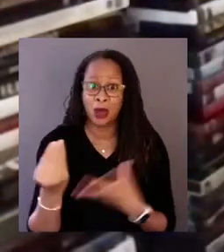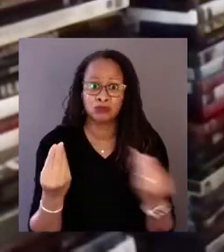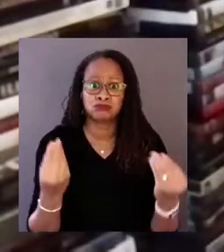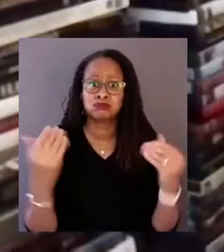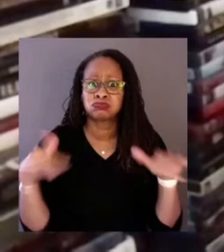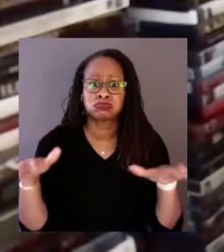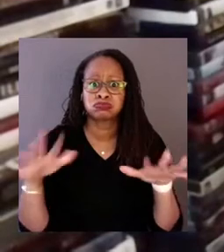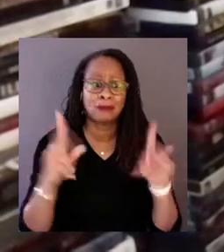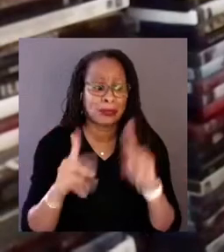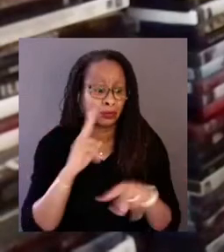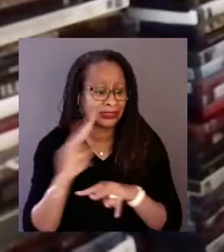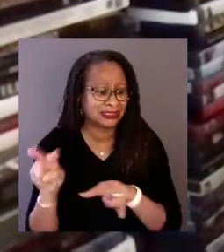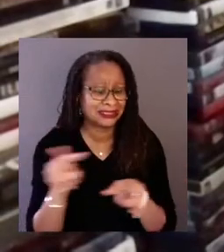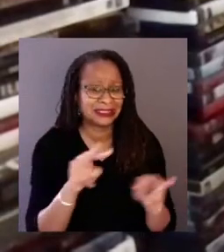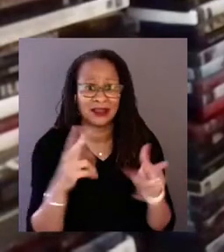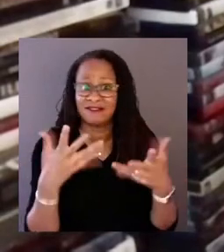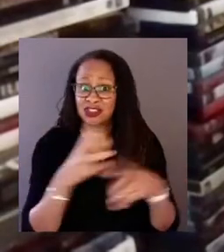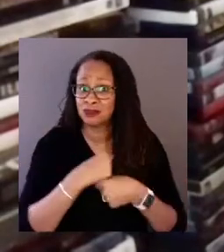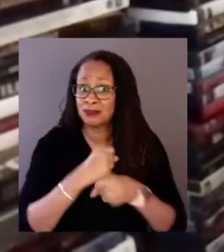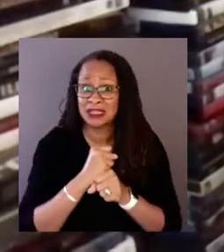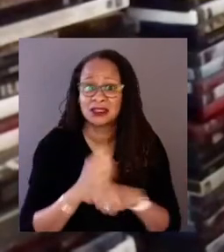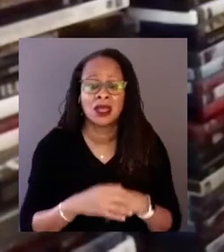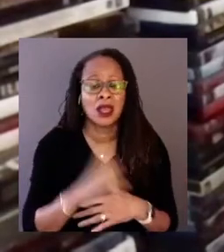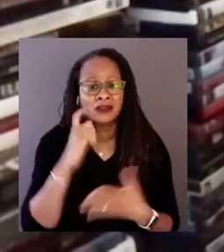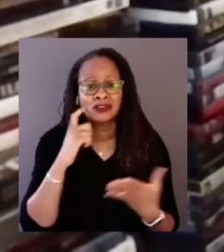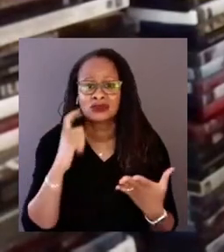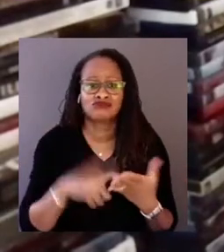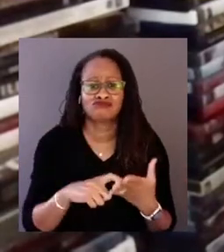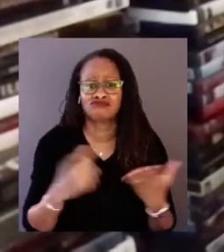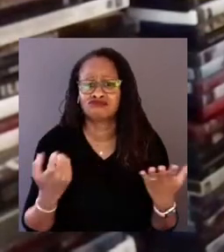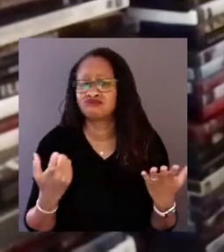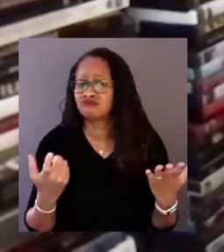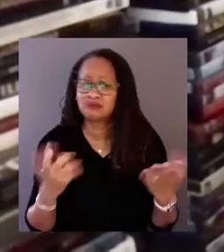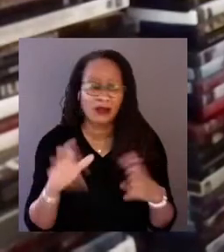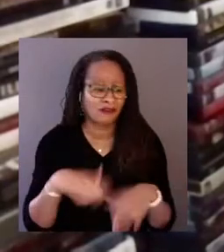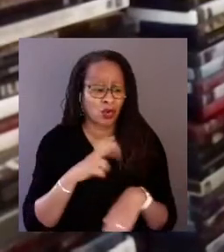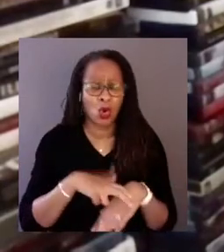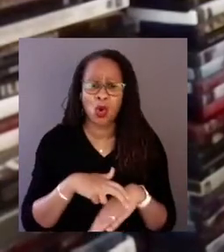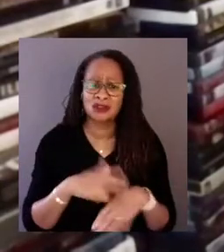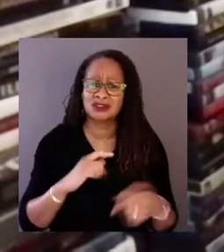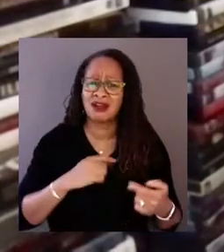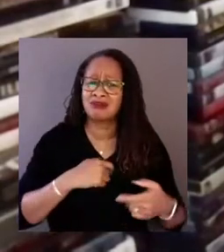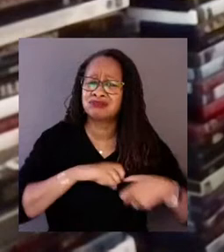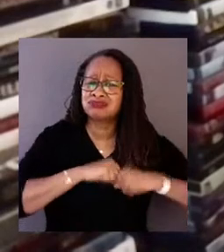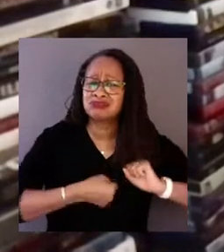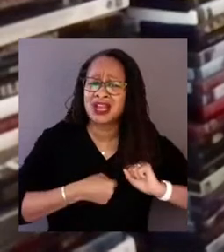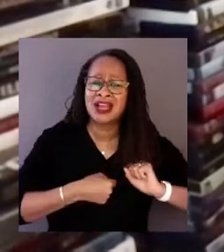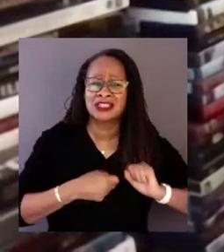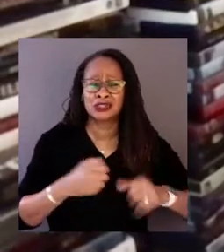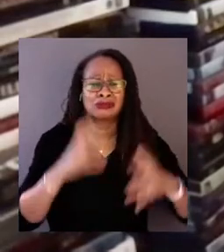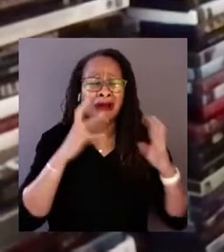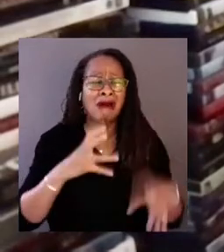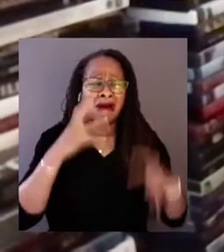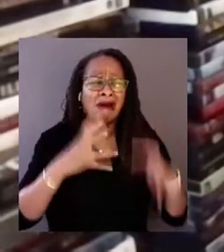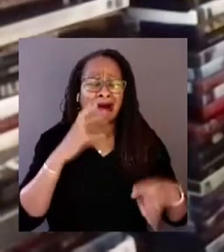made. So, you know, of course it's heartbreaking. You scream and shout for a week and then you move on and make the next